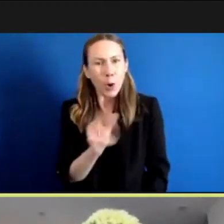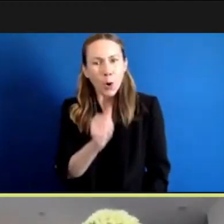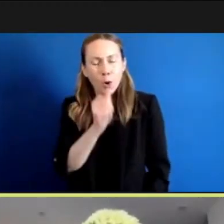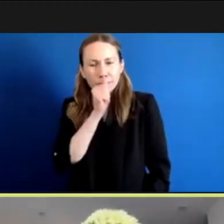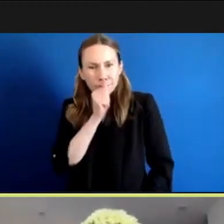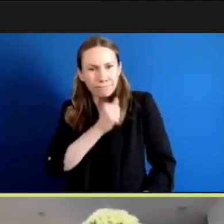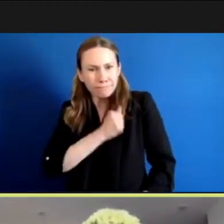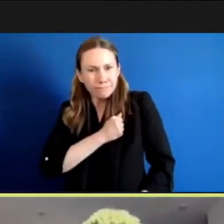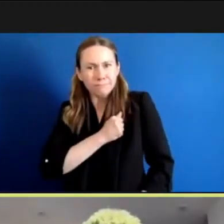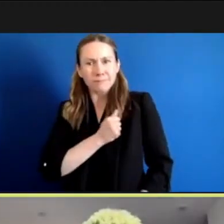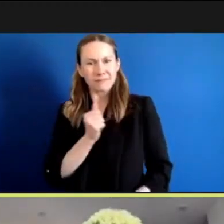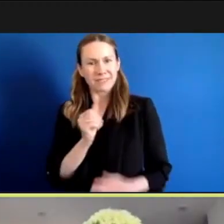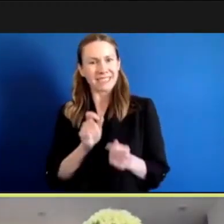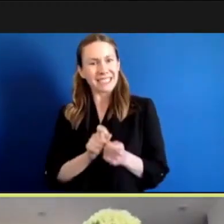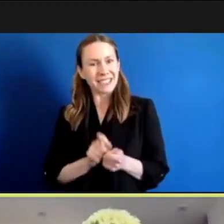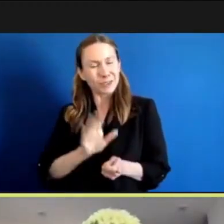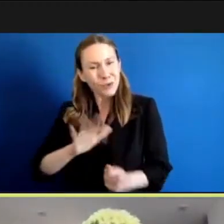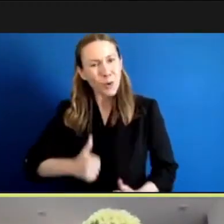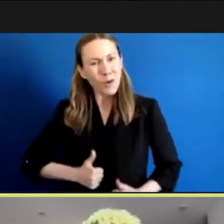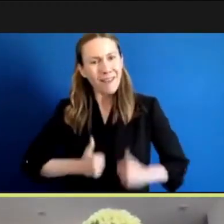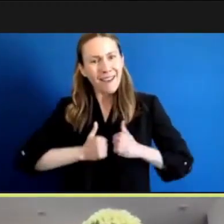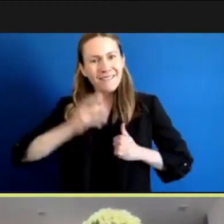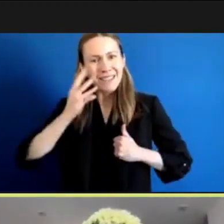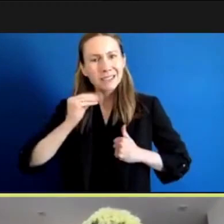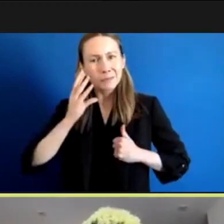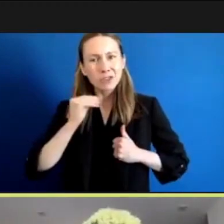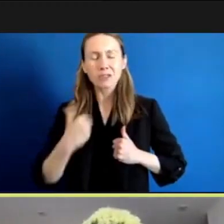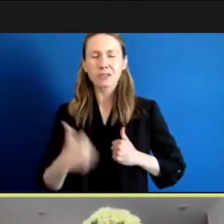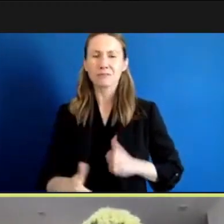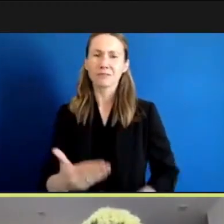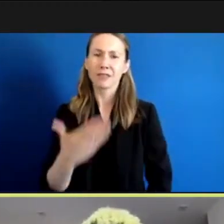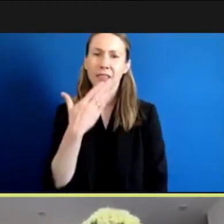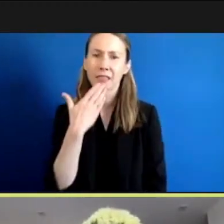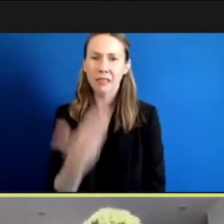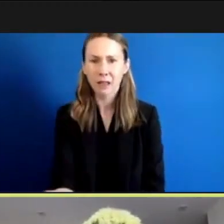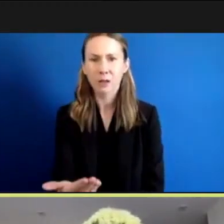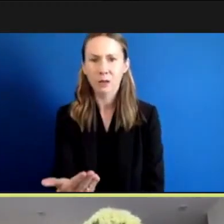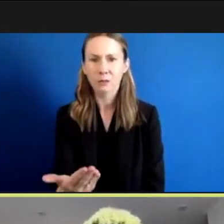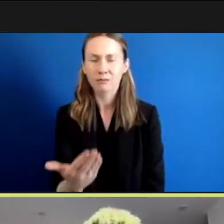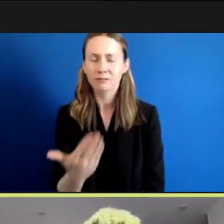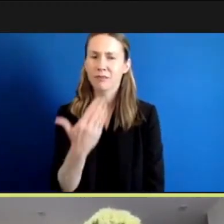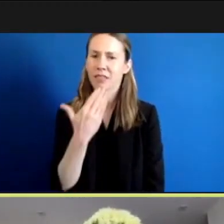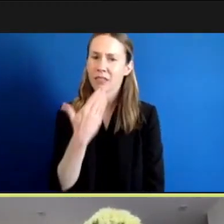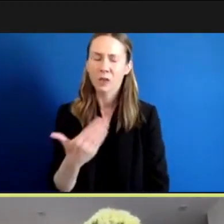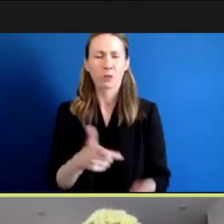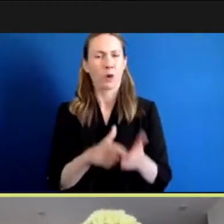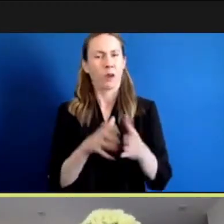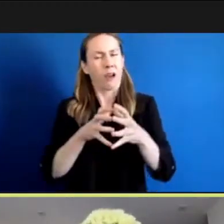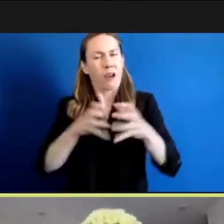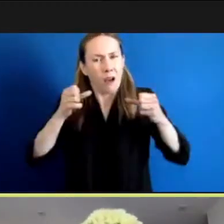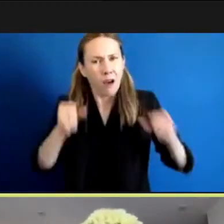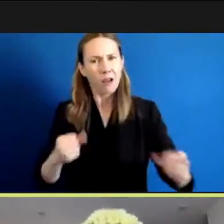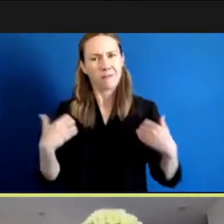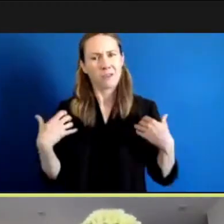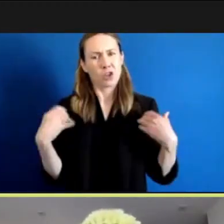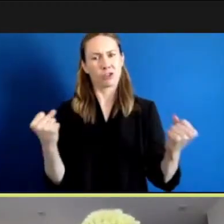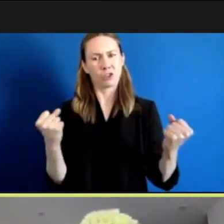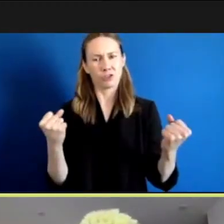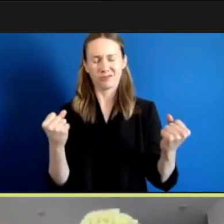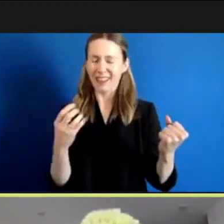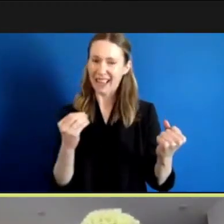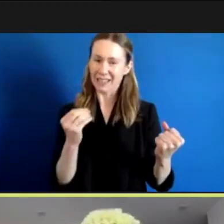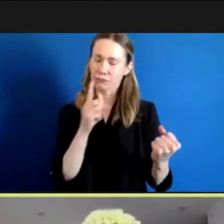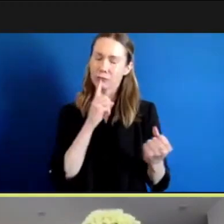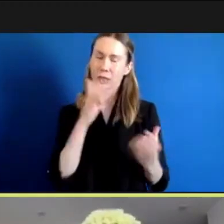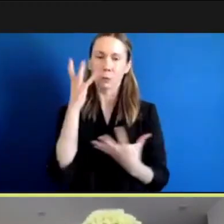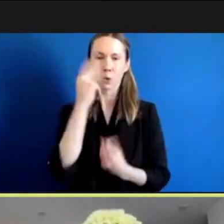your life has been like. So I just want to also say thank you, because that also takes a lot of courage and bravery, and it's very beautiful for us as